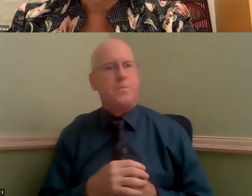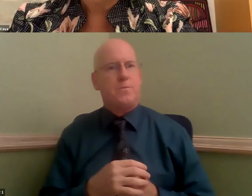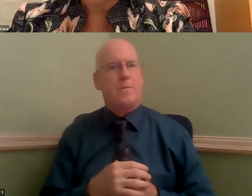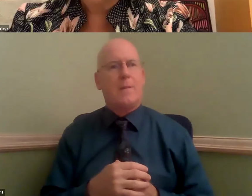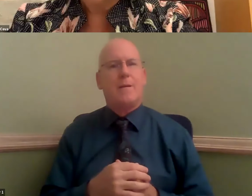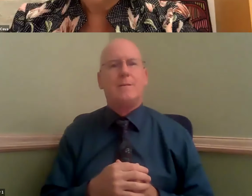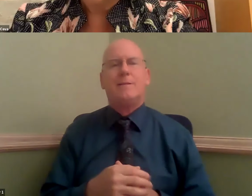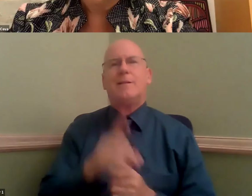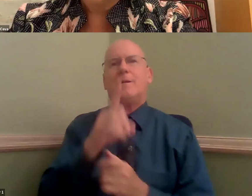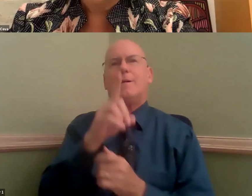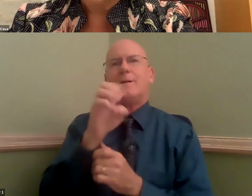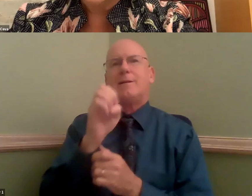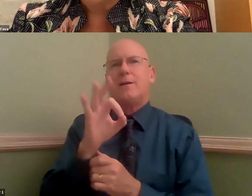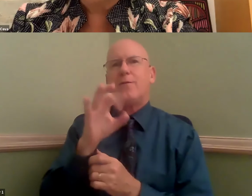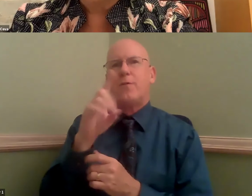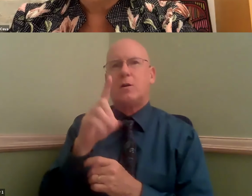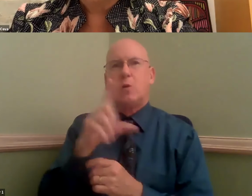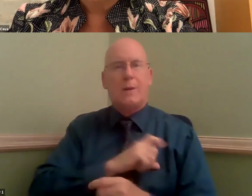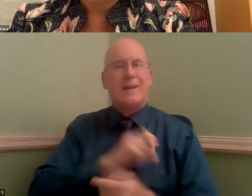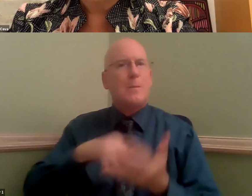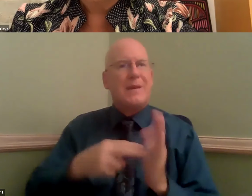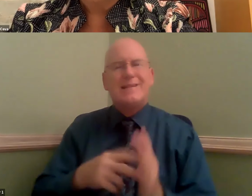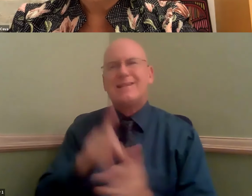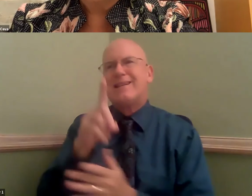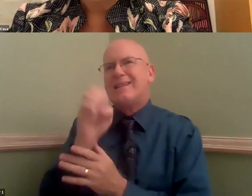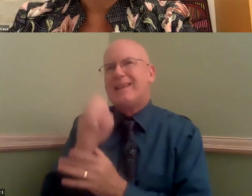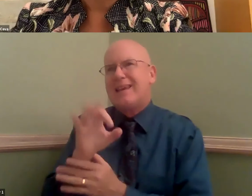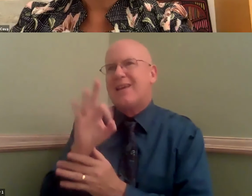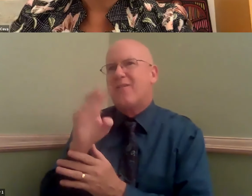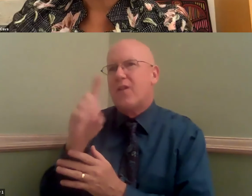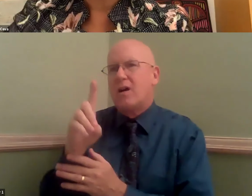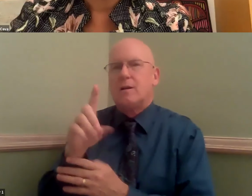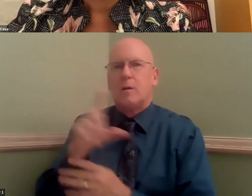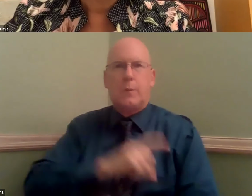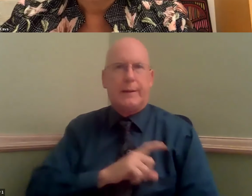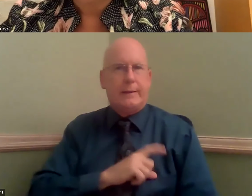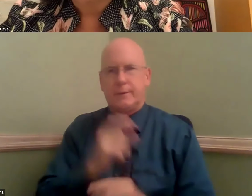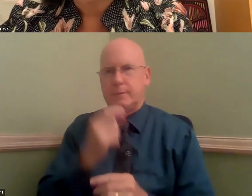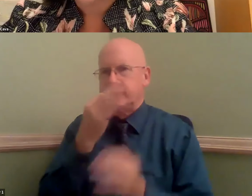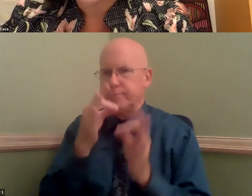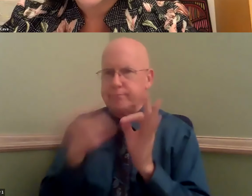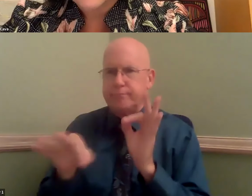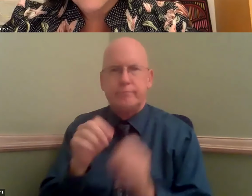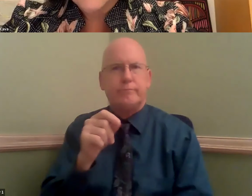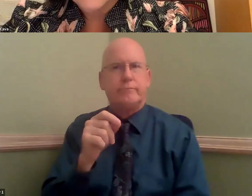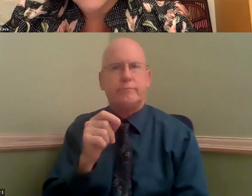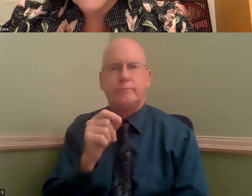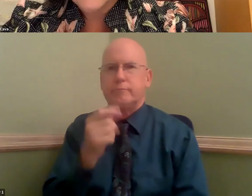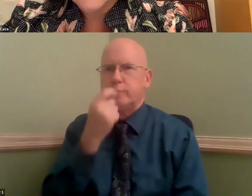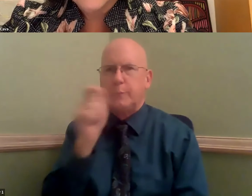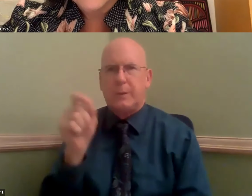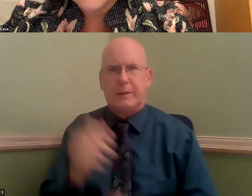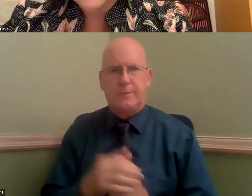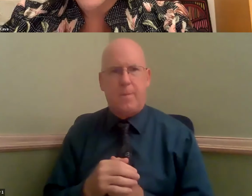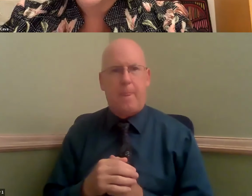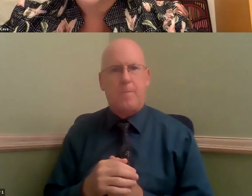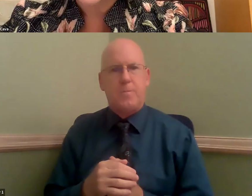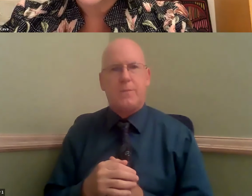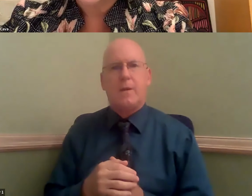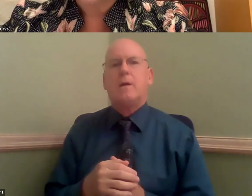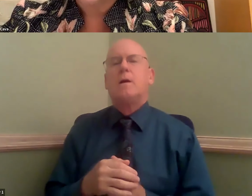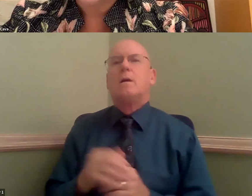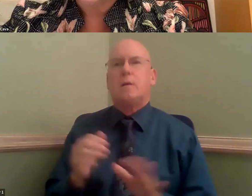Defund police means defund police. There's no gimmick, no language around it. The July 8th memo, which spoke to a piece of legislation, so